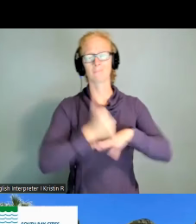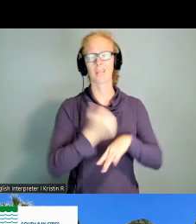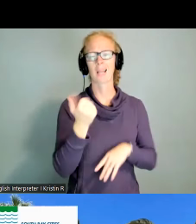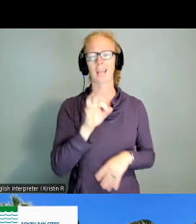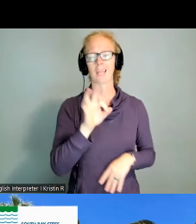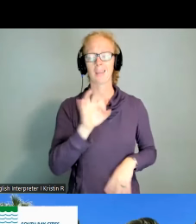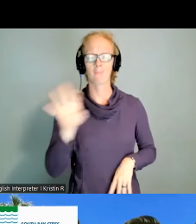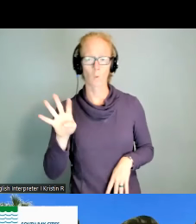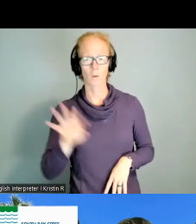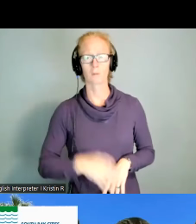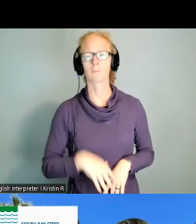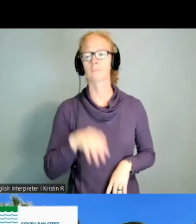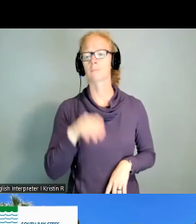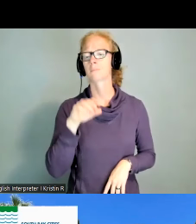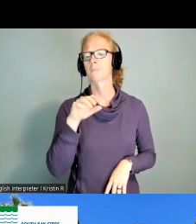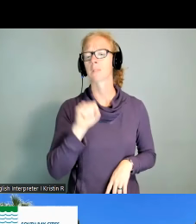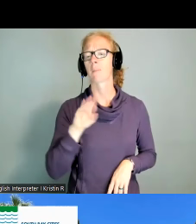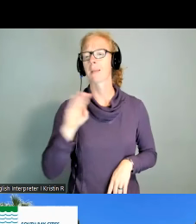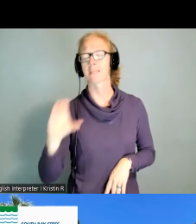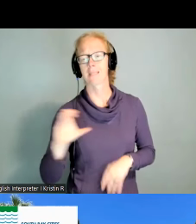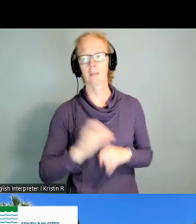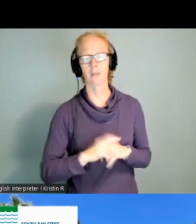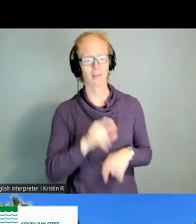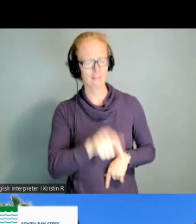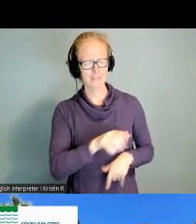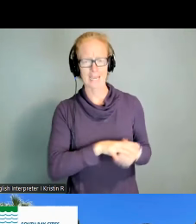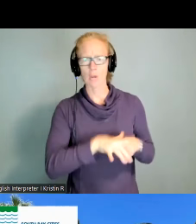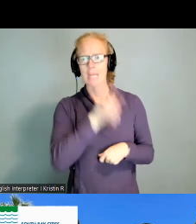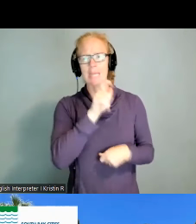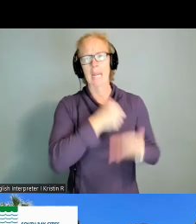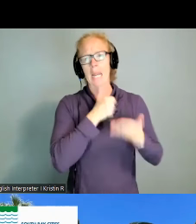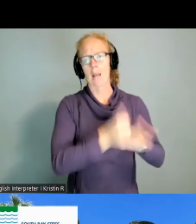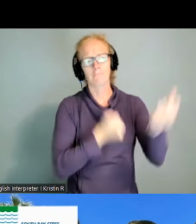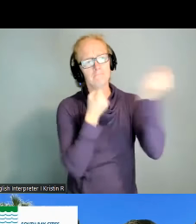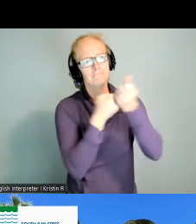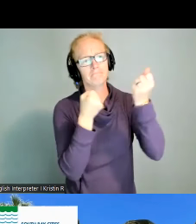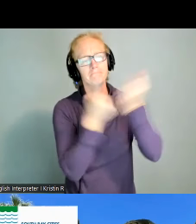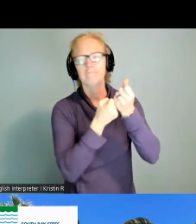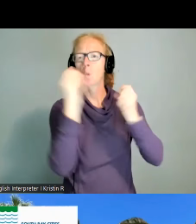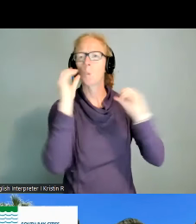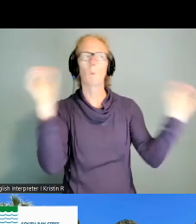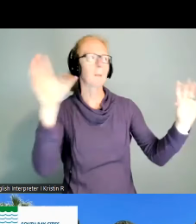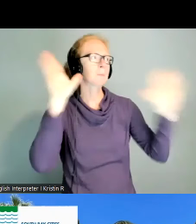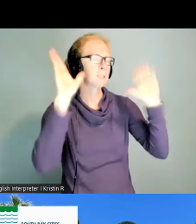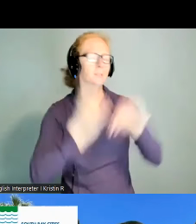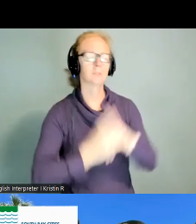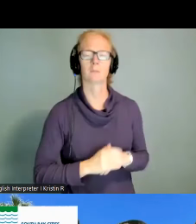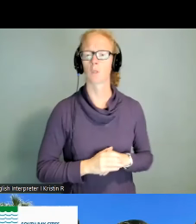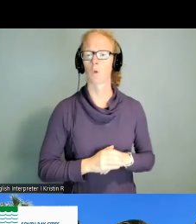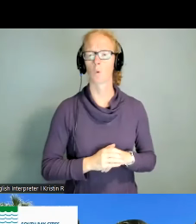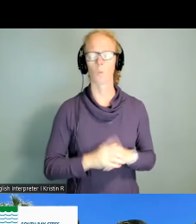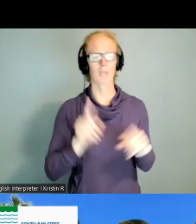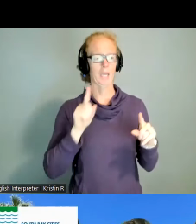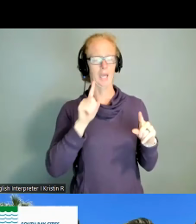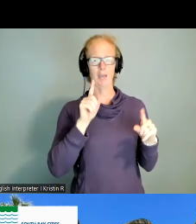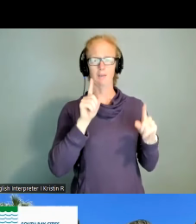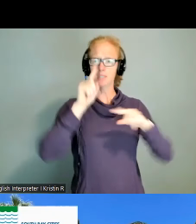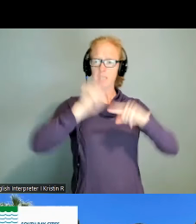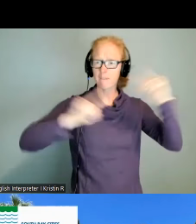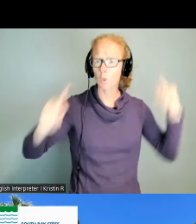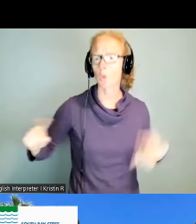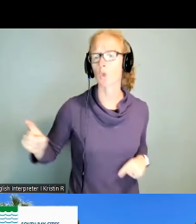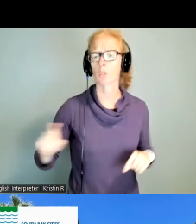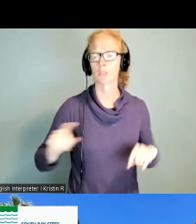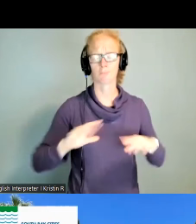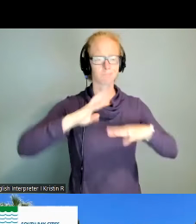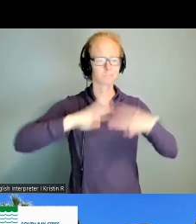to give a voice to our subregion. Our subregion is a unique place. We have diverse demographics and diverse geographies. So